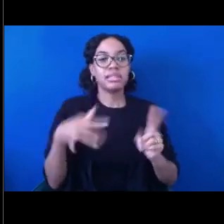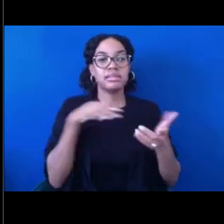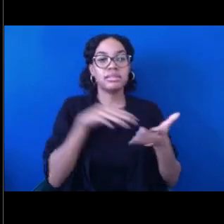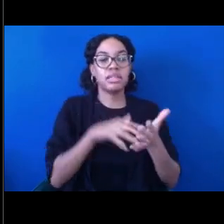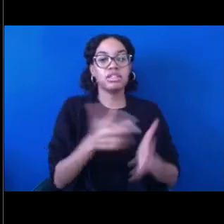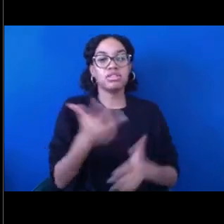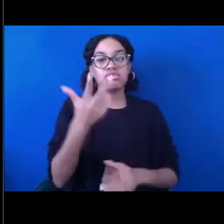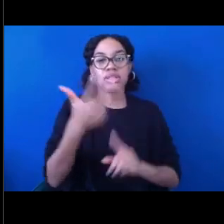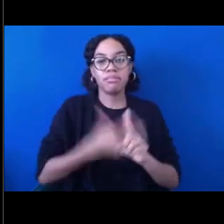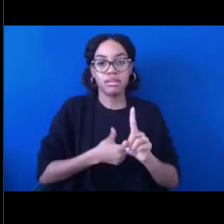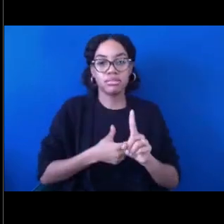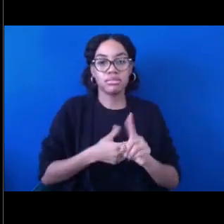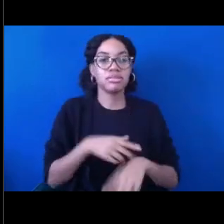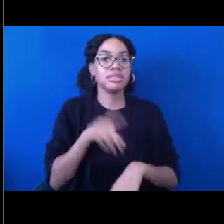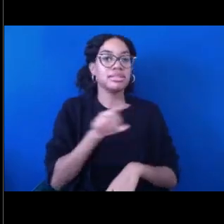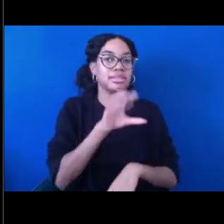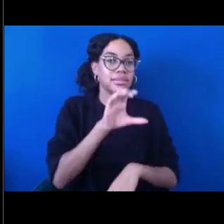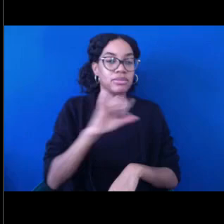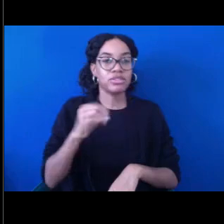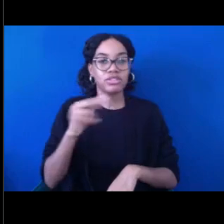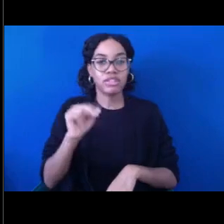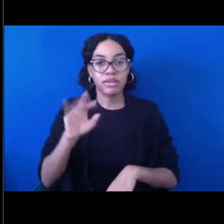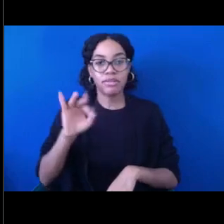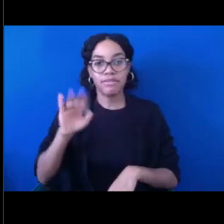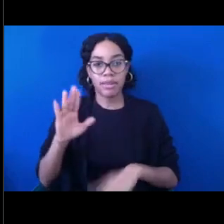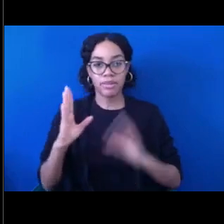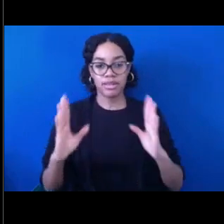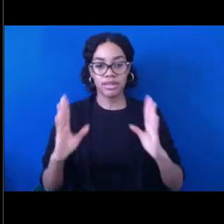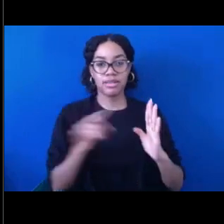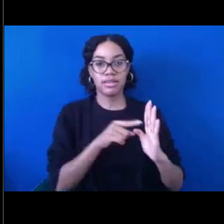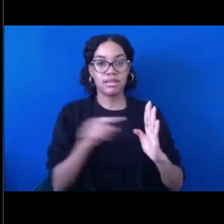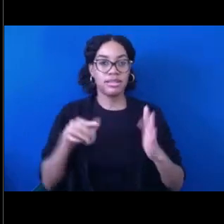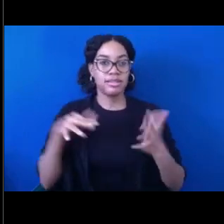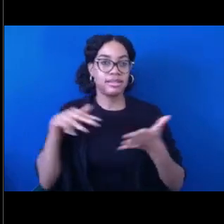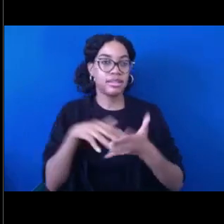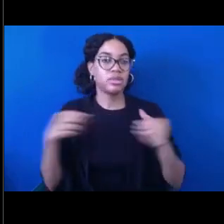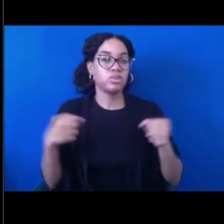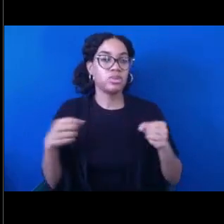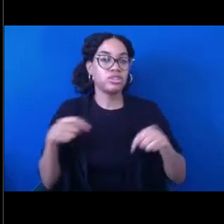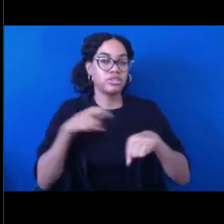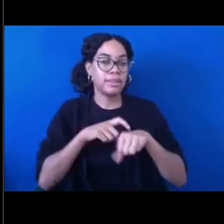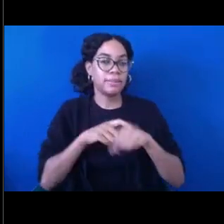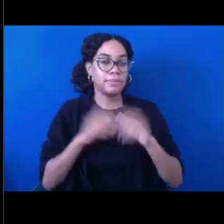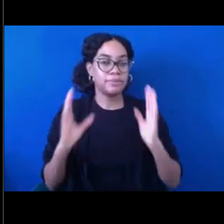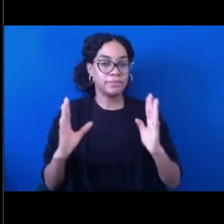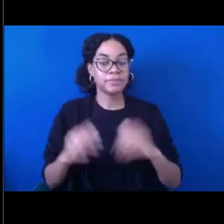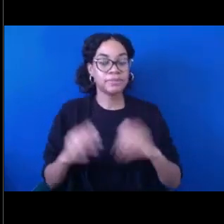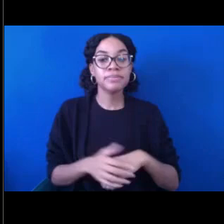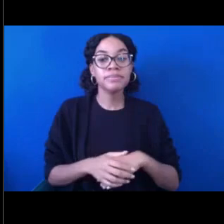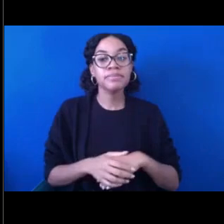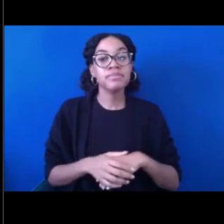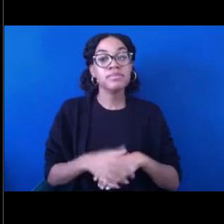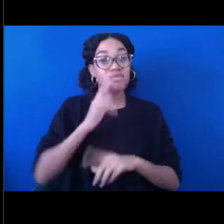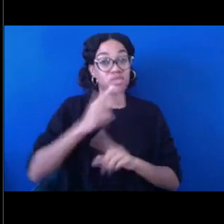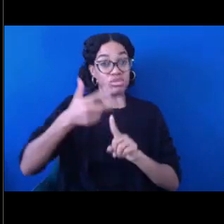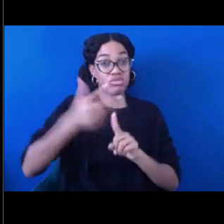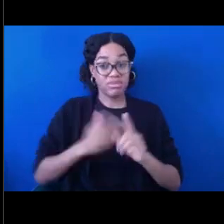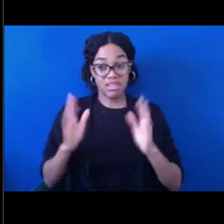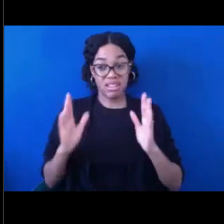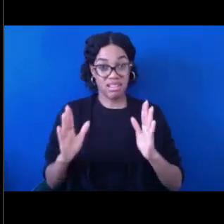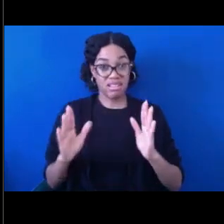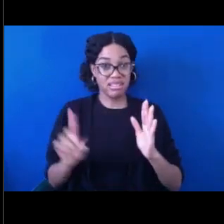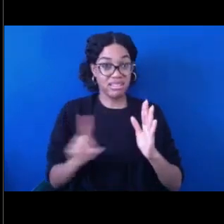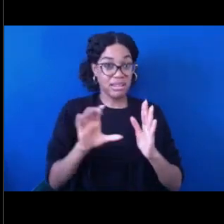specifically December, January, and February. Throughout this 3-month time frame, our normal highs and lows,